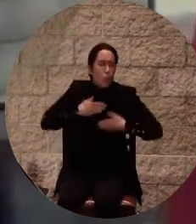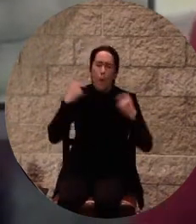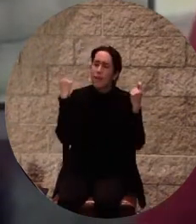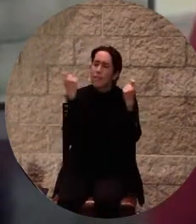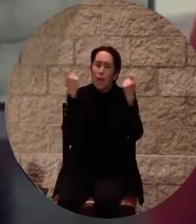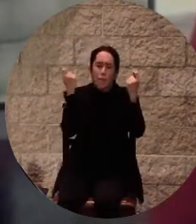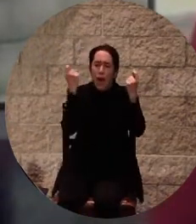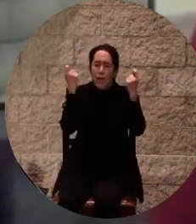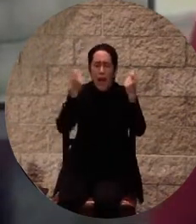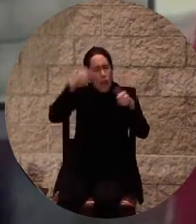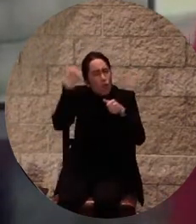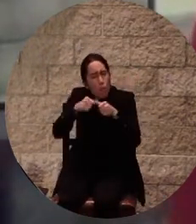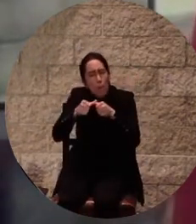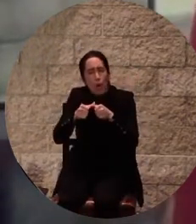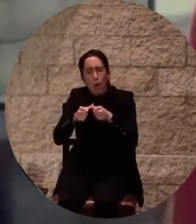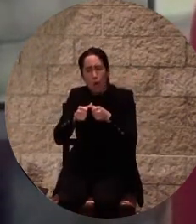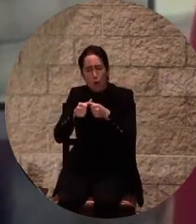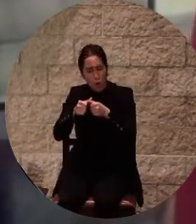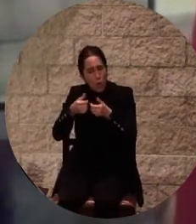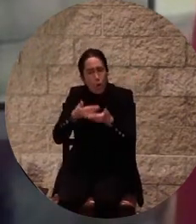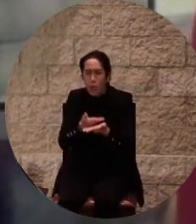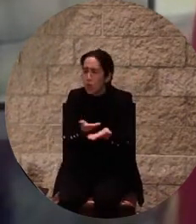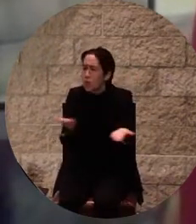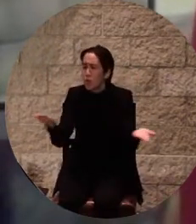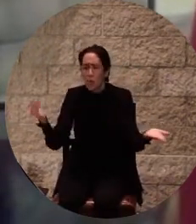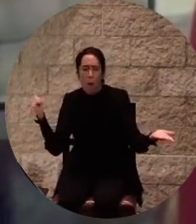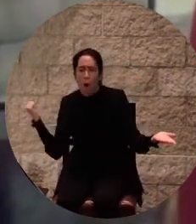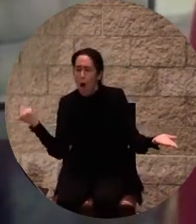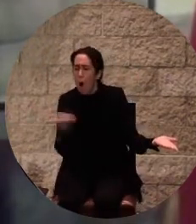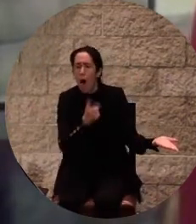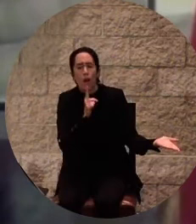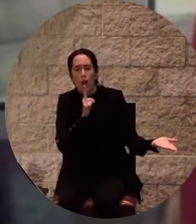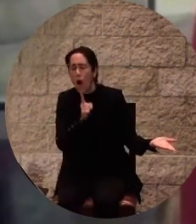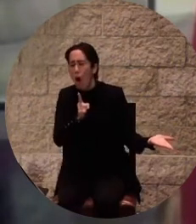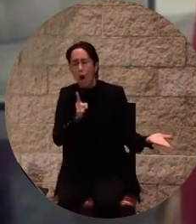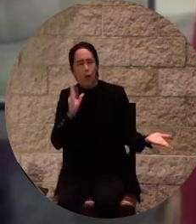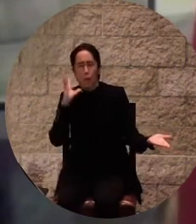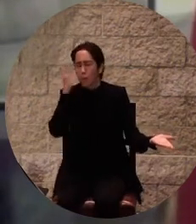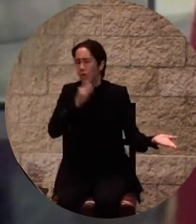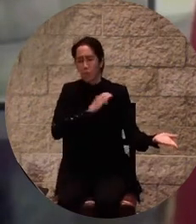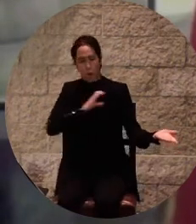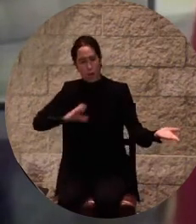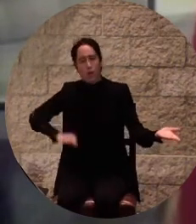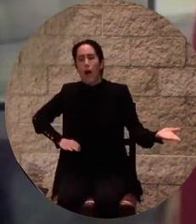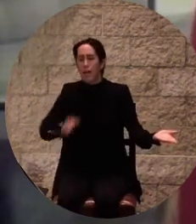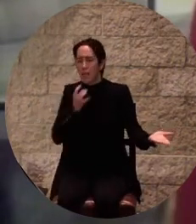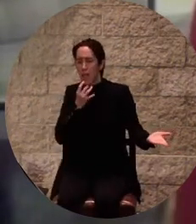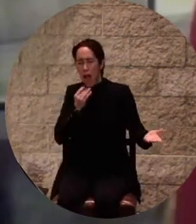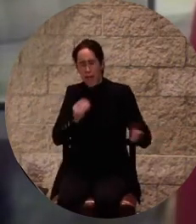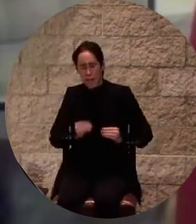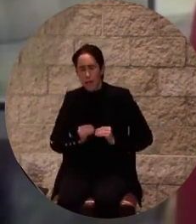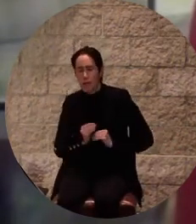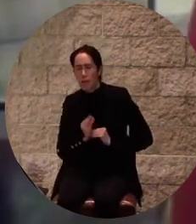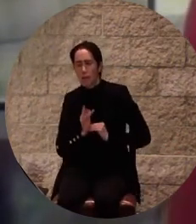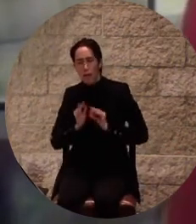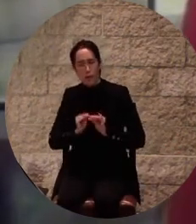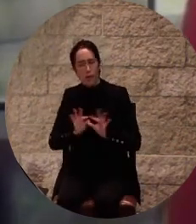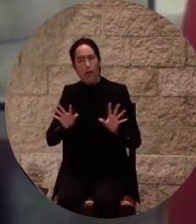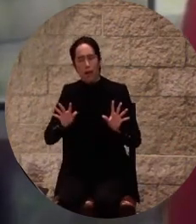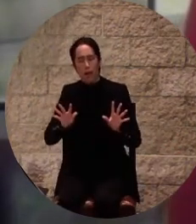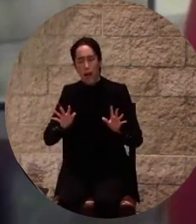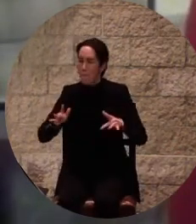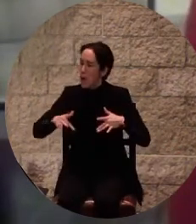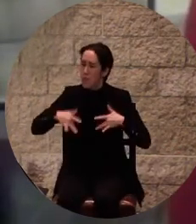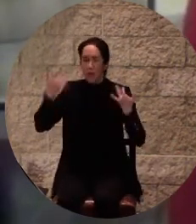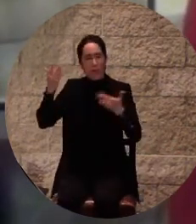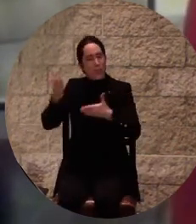you are that beautiful Christ light. And I'm so thrilled to be sharing it with you this year. And thank you,